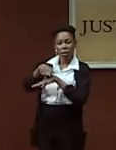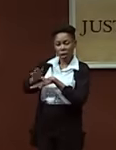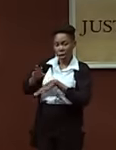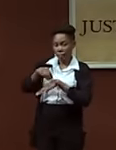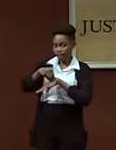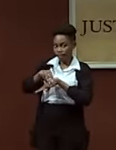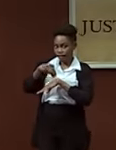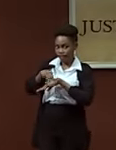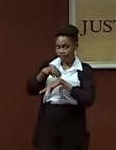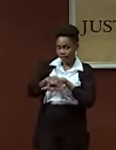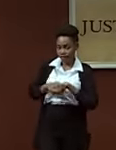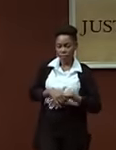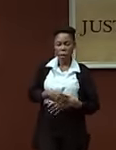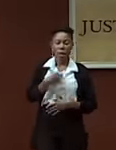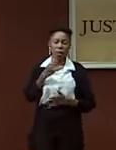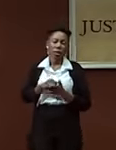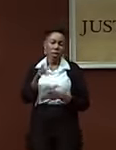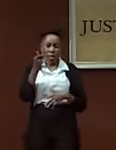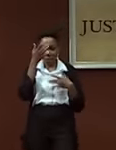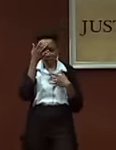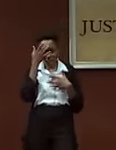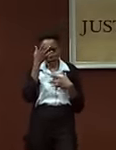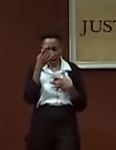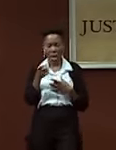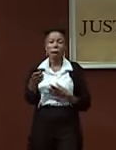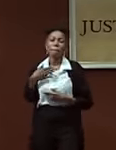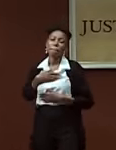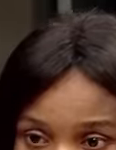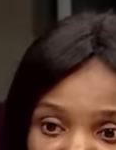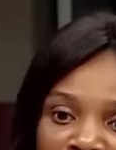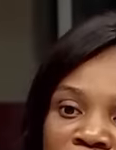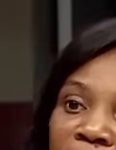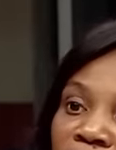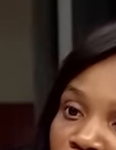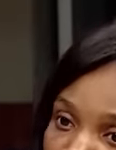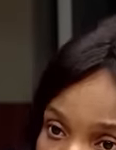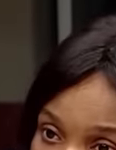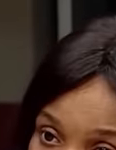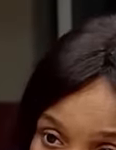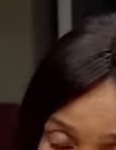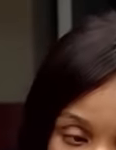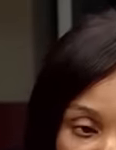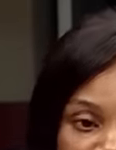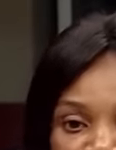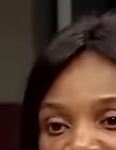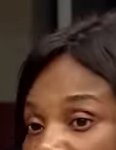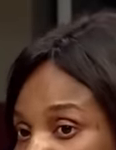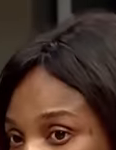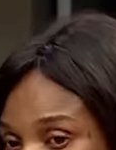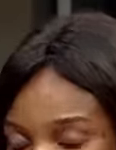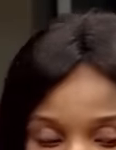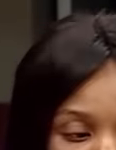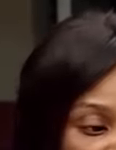claims that her marriage has been turbulent for several years due to third-party interference and inability of her husband to provide upkeep.